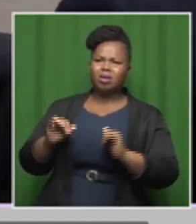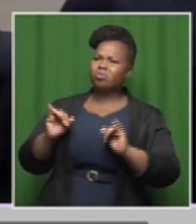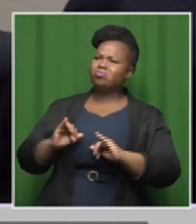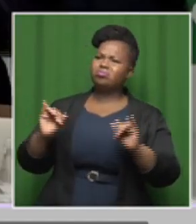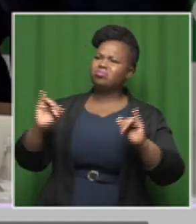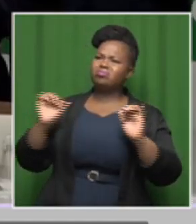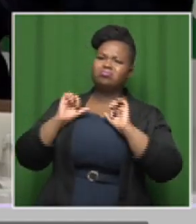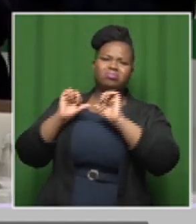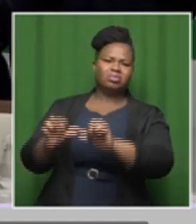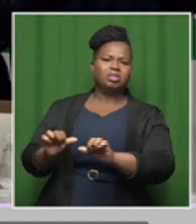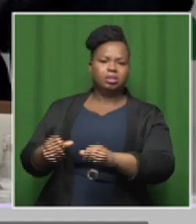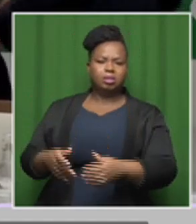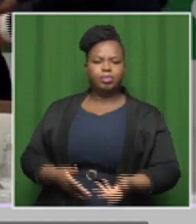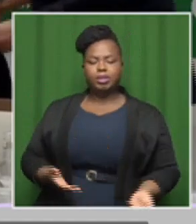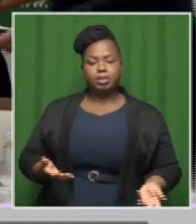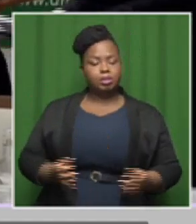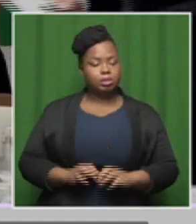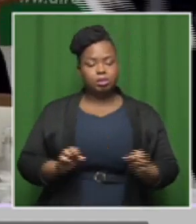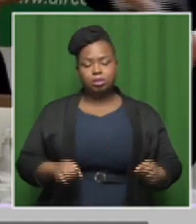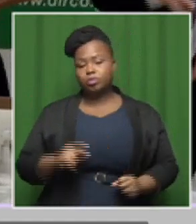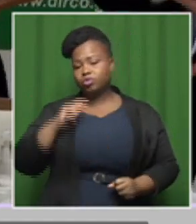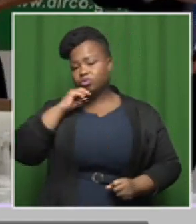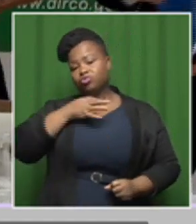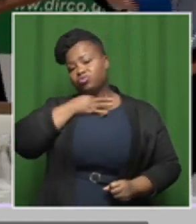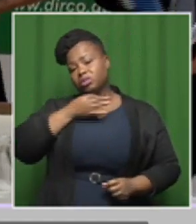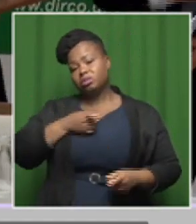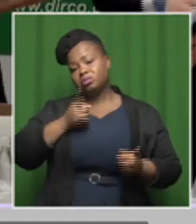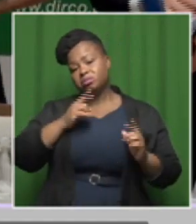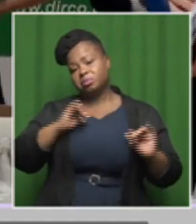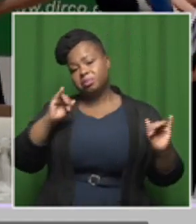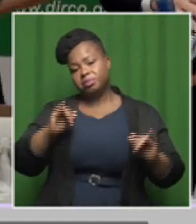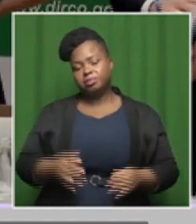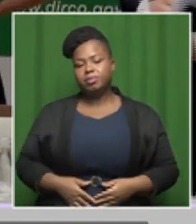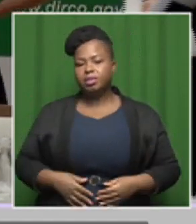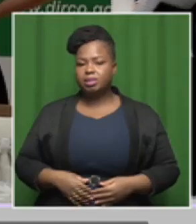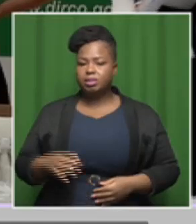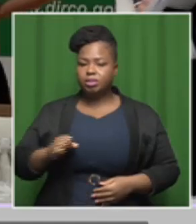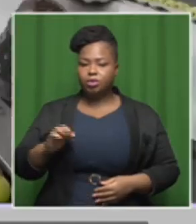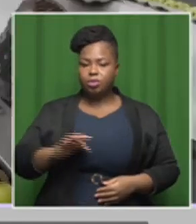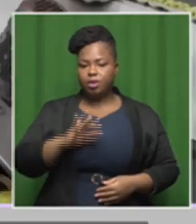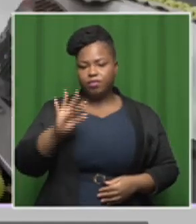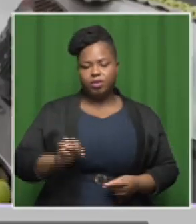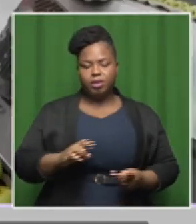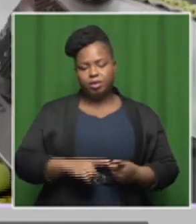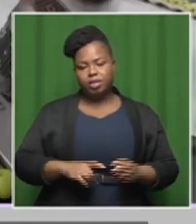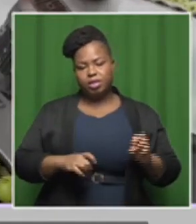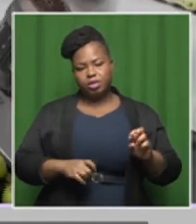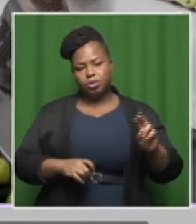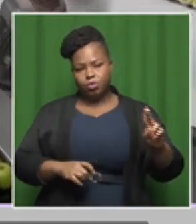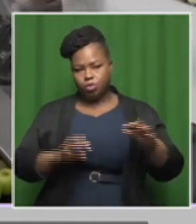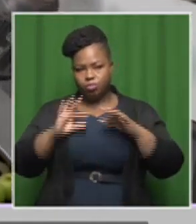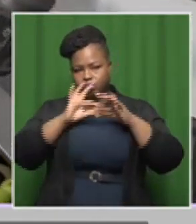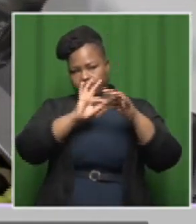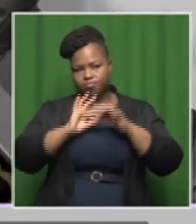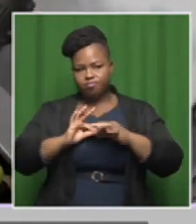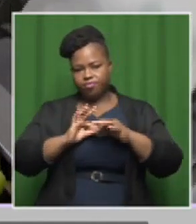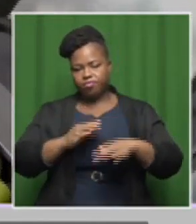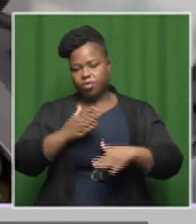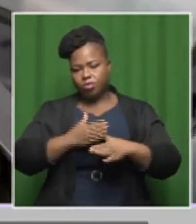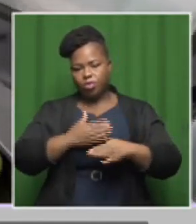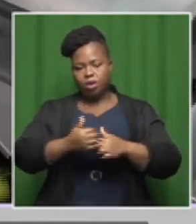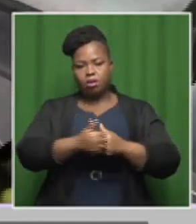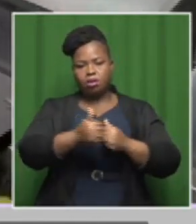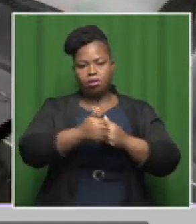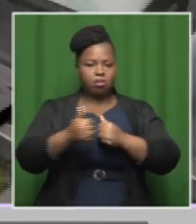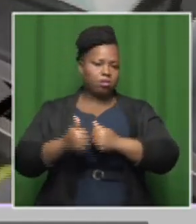multilateral system in jeopardy. And South Africa and the EU are both very committed to multilateralism, to countries working